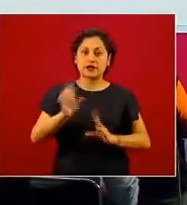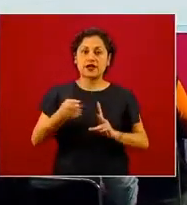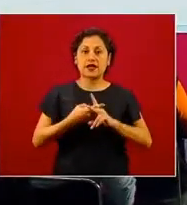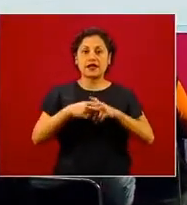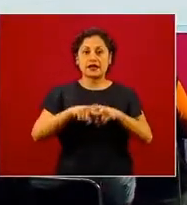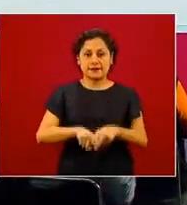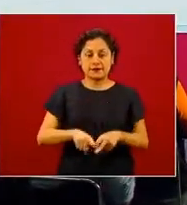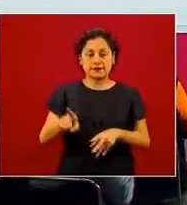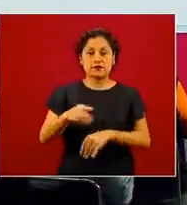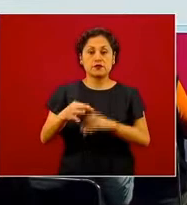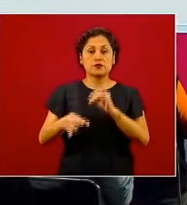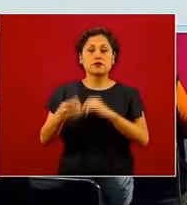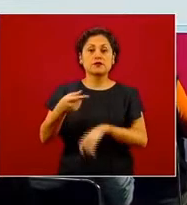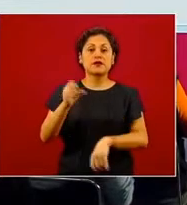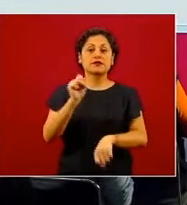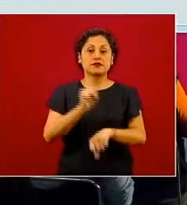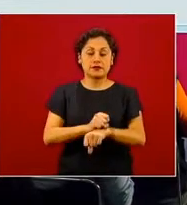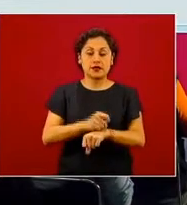national campaign.